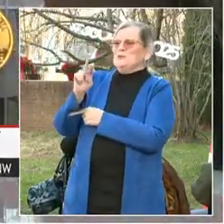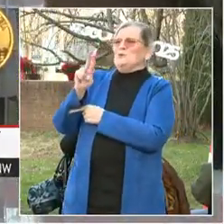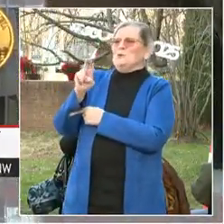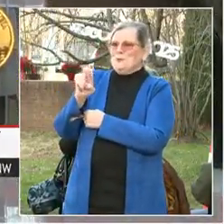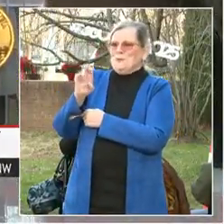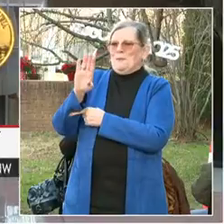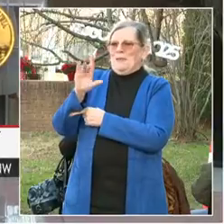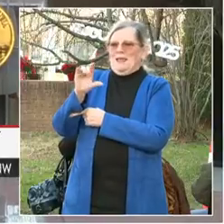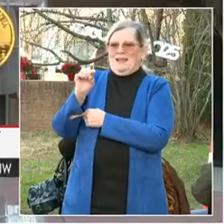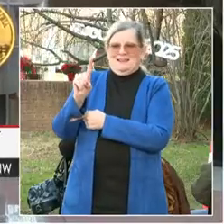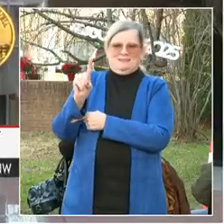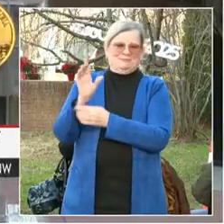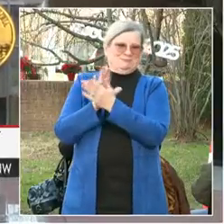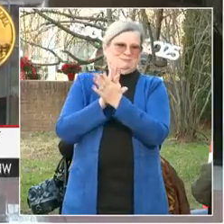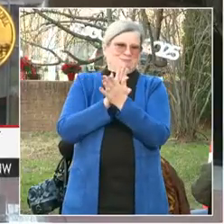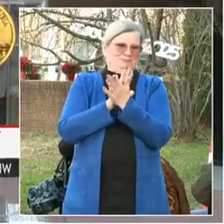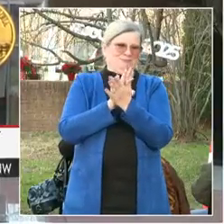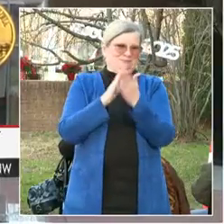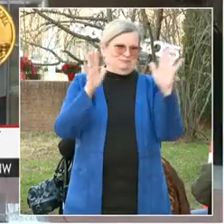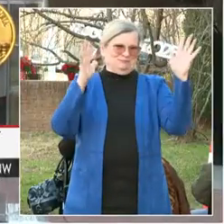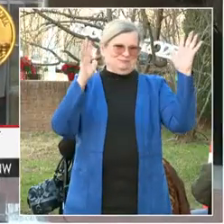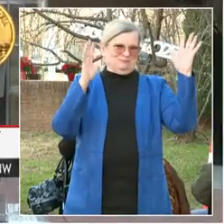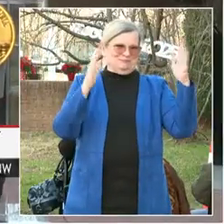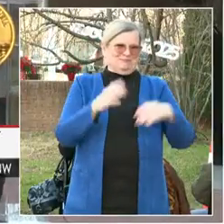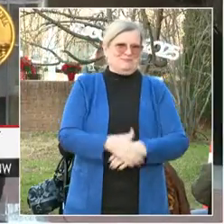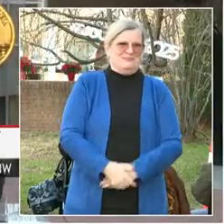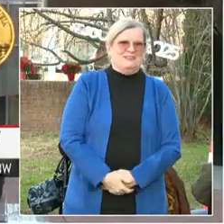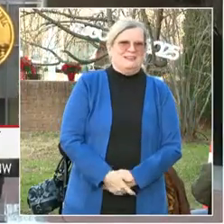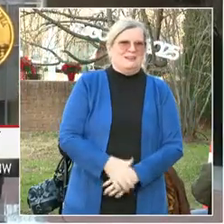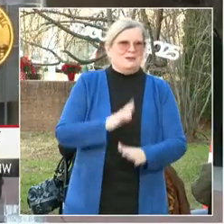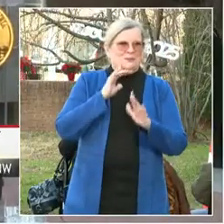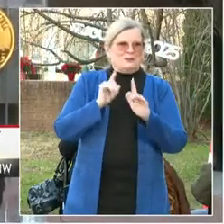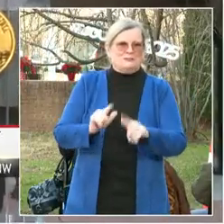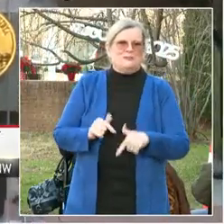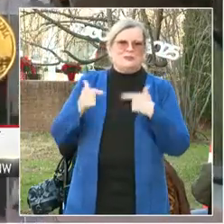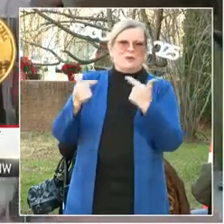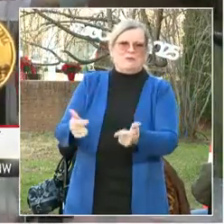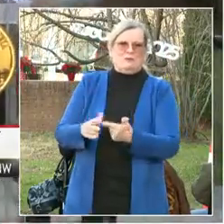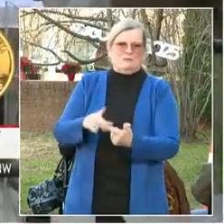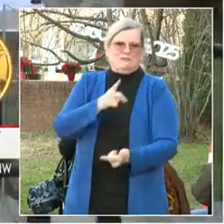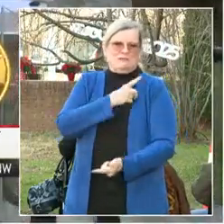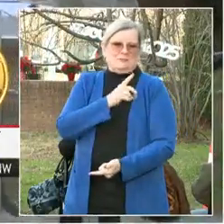So with that, let me turn it over to Deputy Mayor Falchicchio.